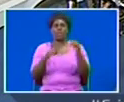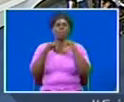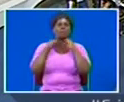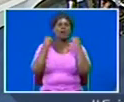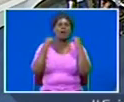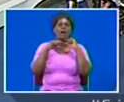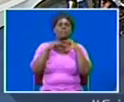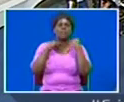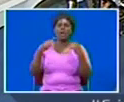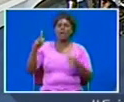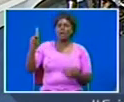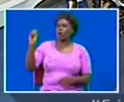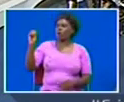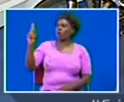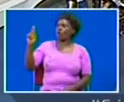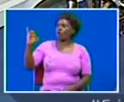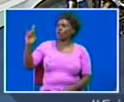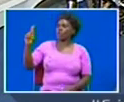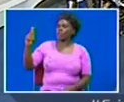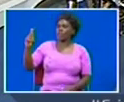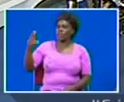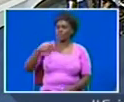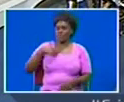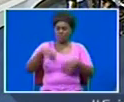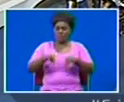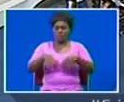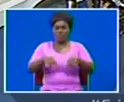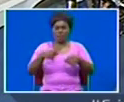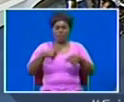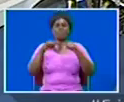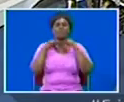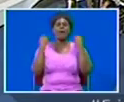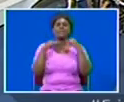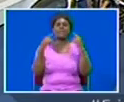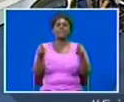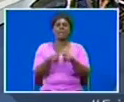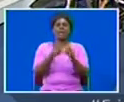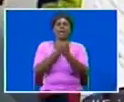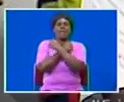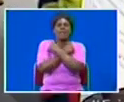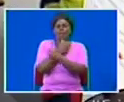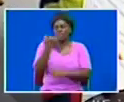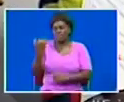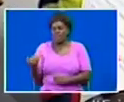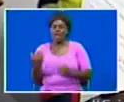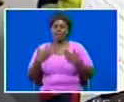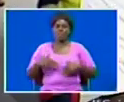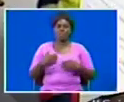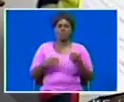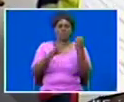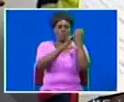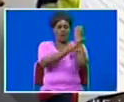Nick Korir. And I'm an adventure motorcyclist also. I'm also a pastor, and I love the young people of this country. All right.